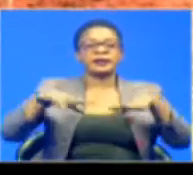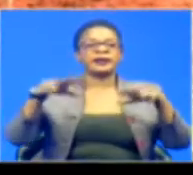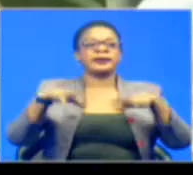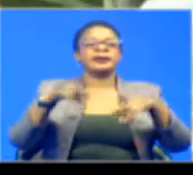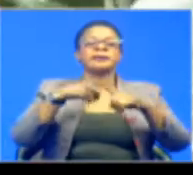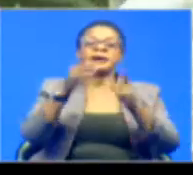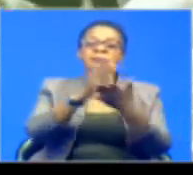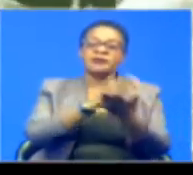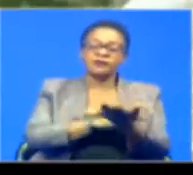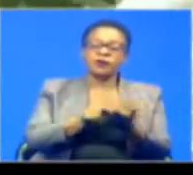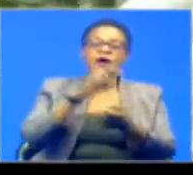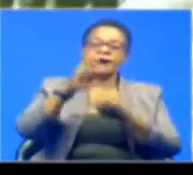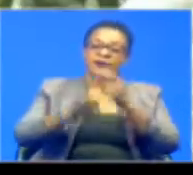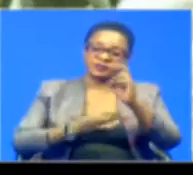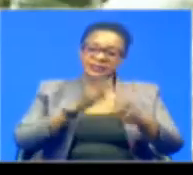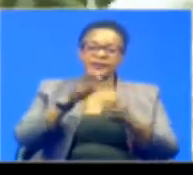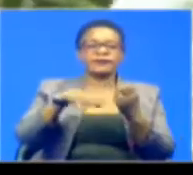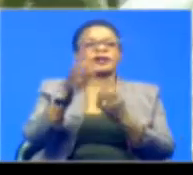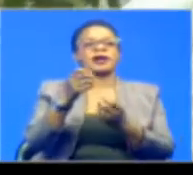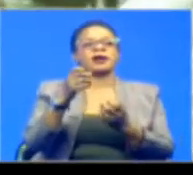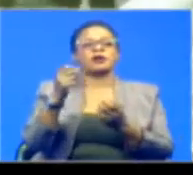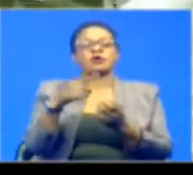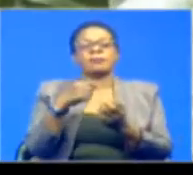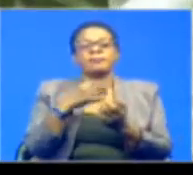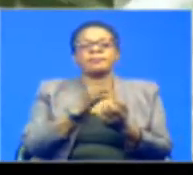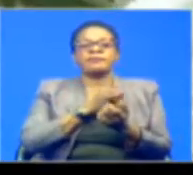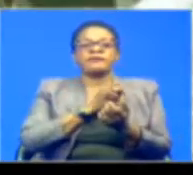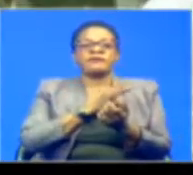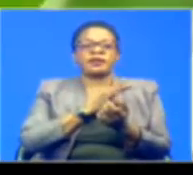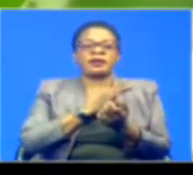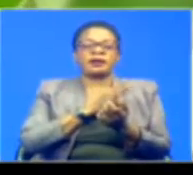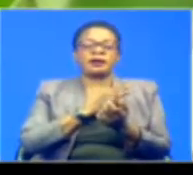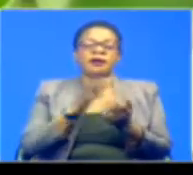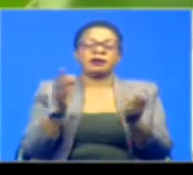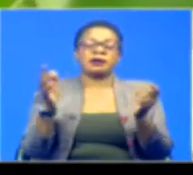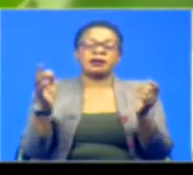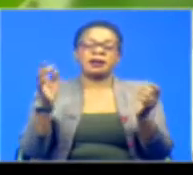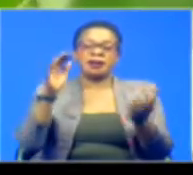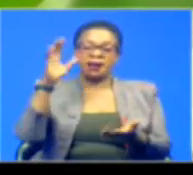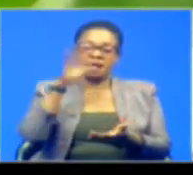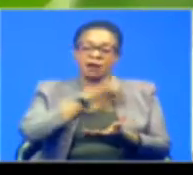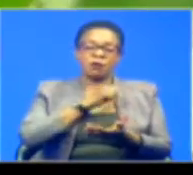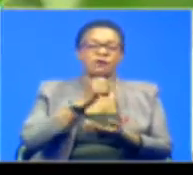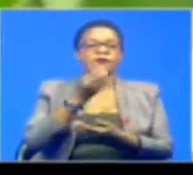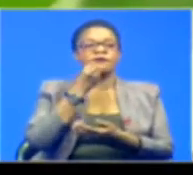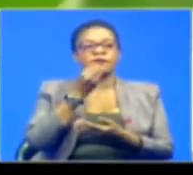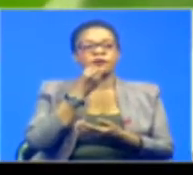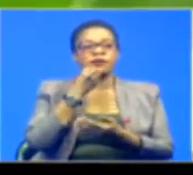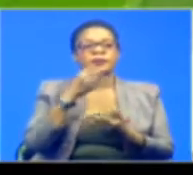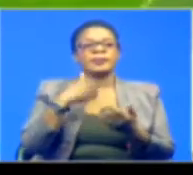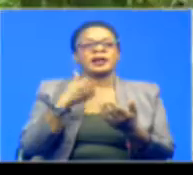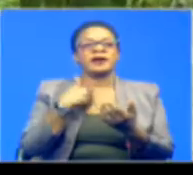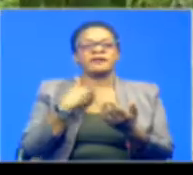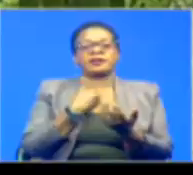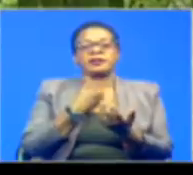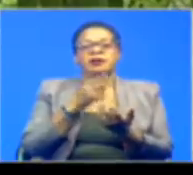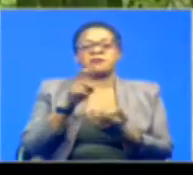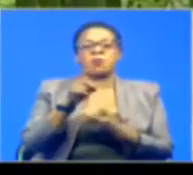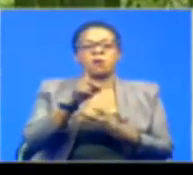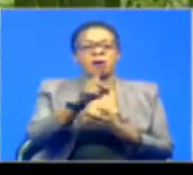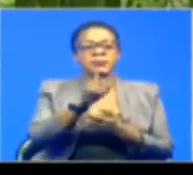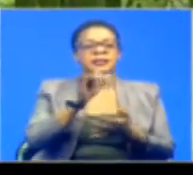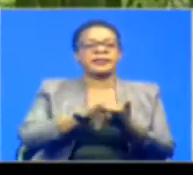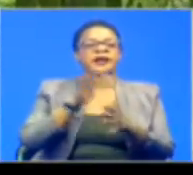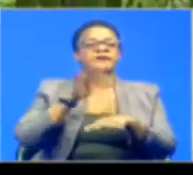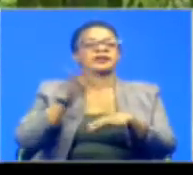before harvesting their crop, fresh fears of imminent food shortage have set in following invasion of fall armyworms that have